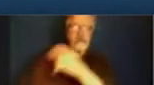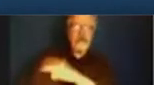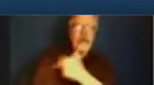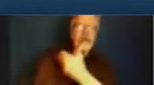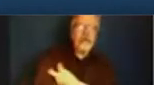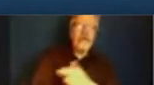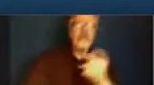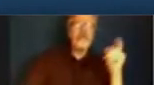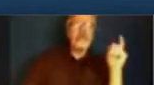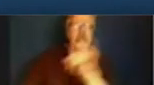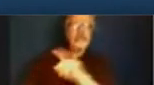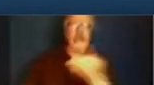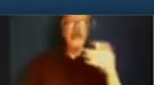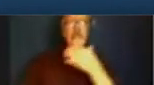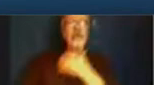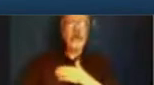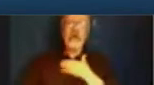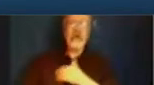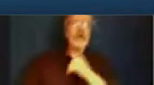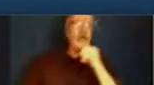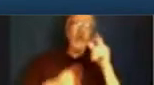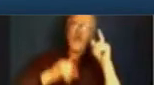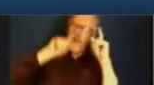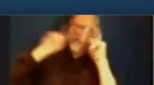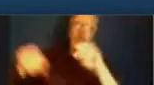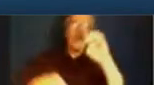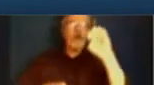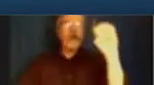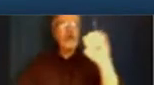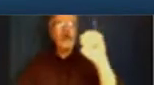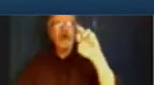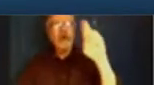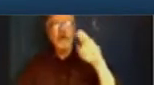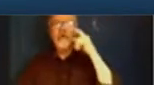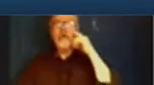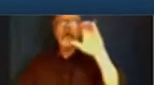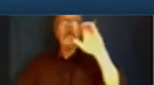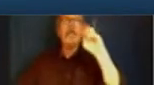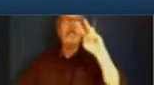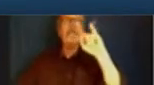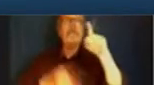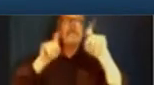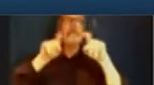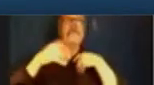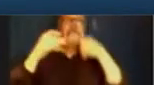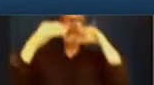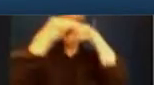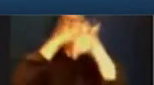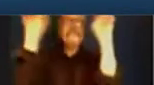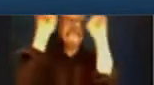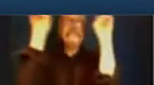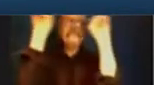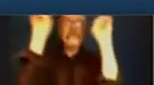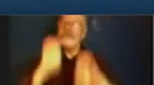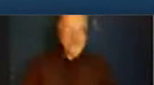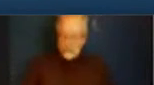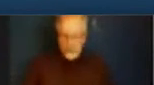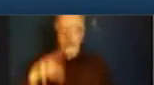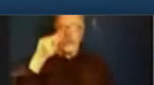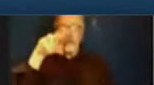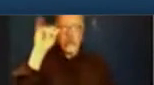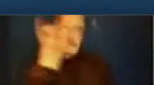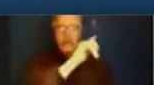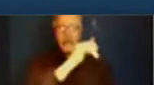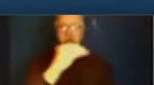ER to get a COVID test. We have heard some reports of people seeking either confirmatory tests after doing an at-home